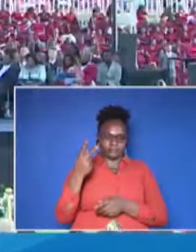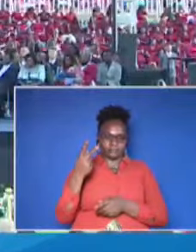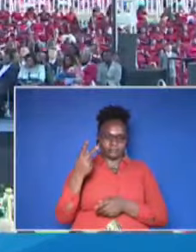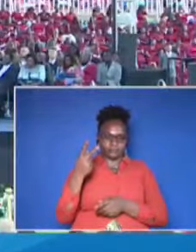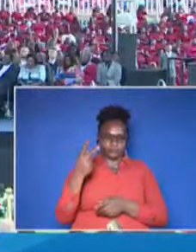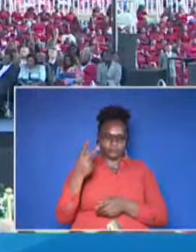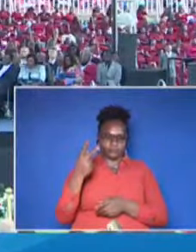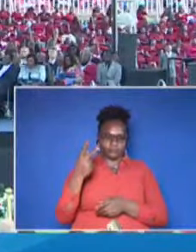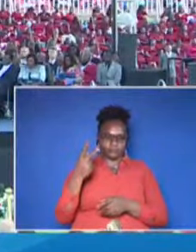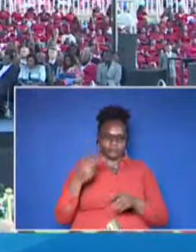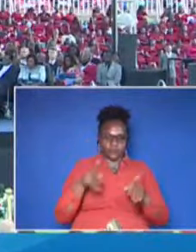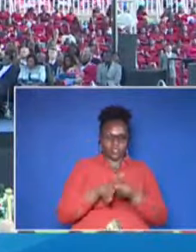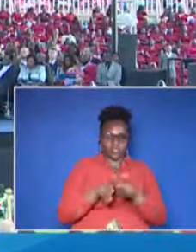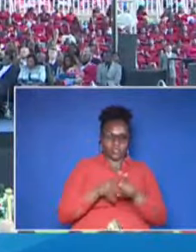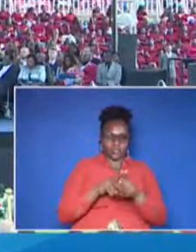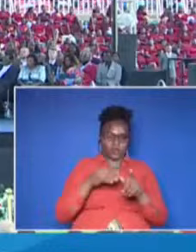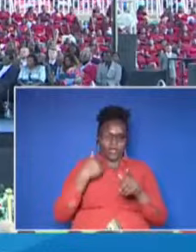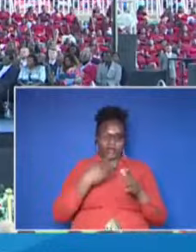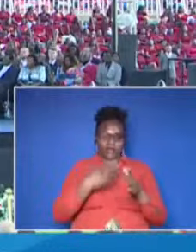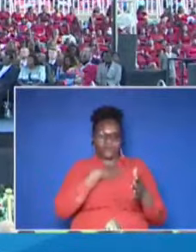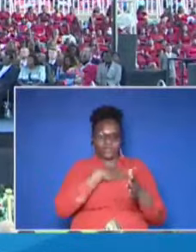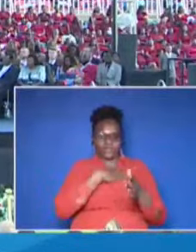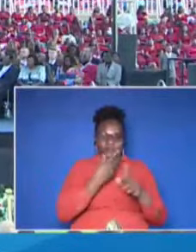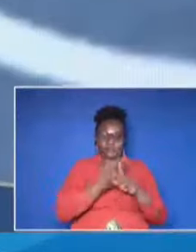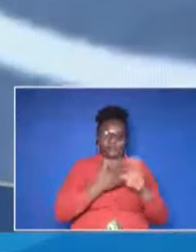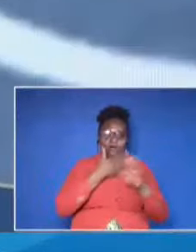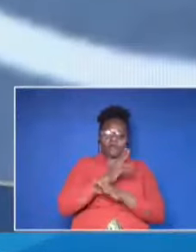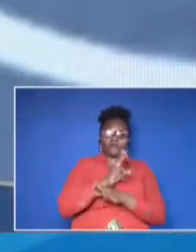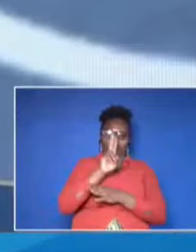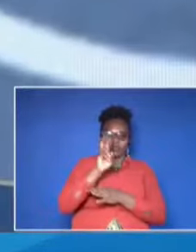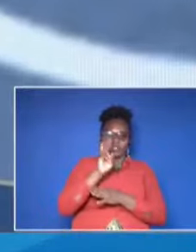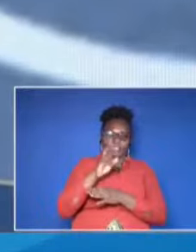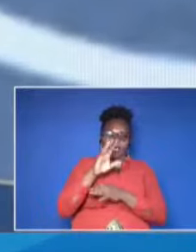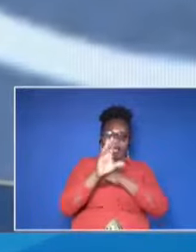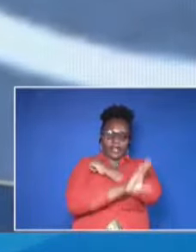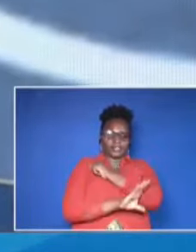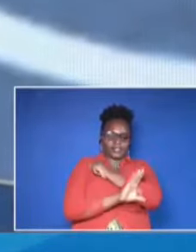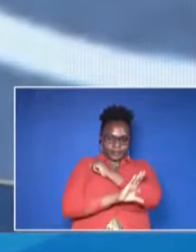nation also had visitors from over 20